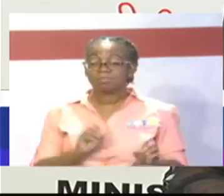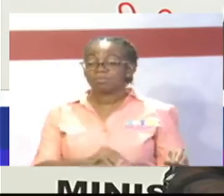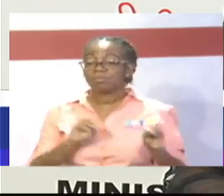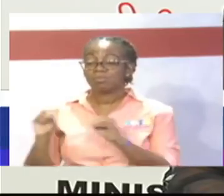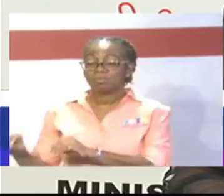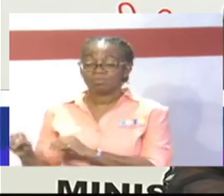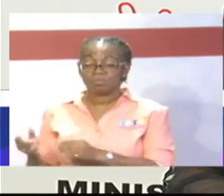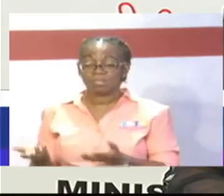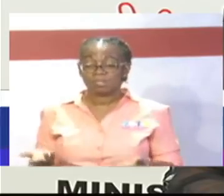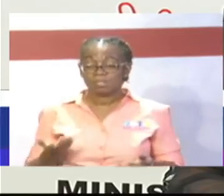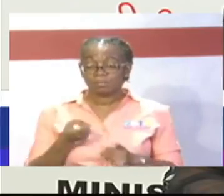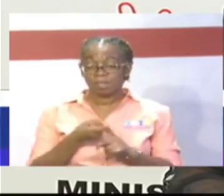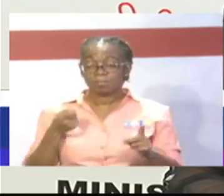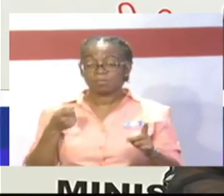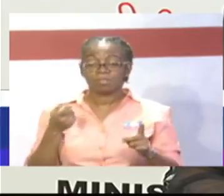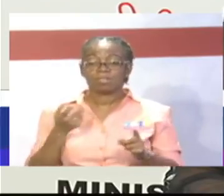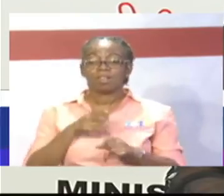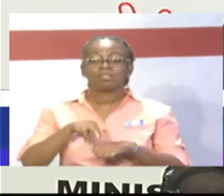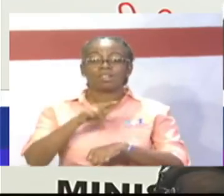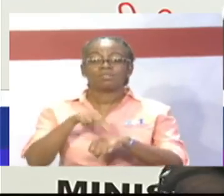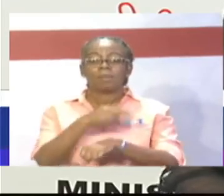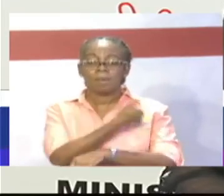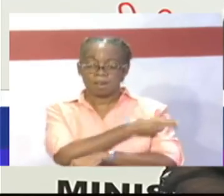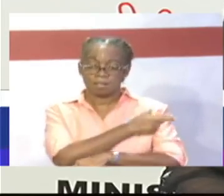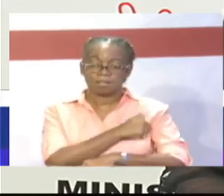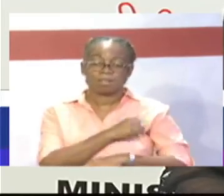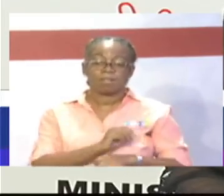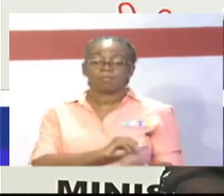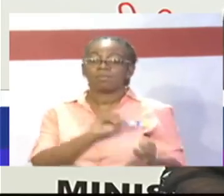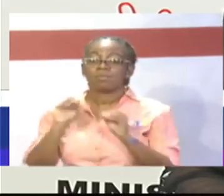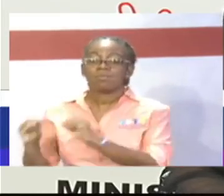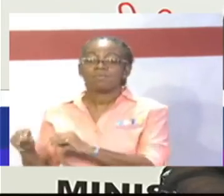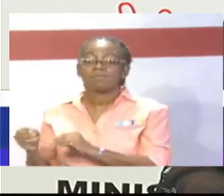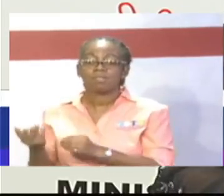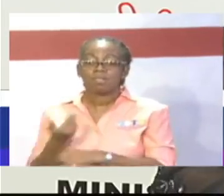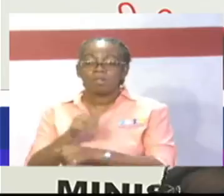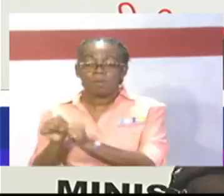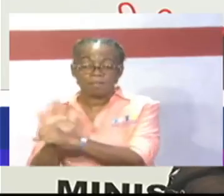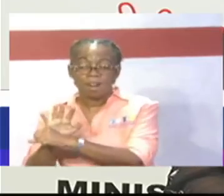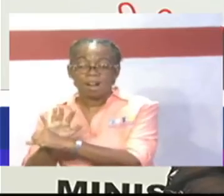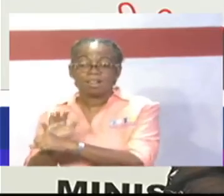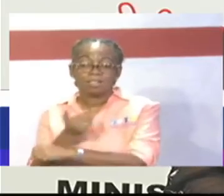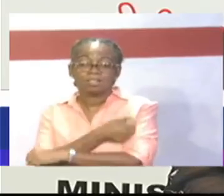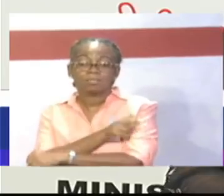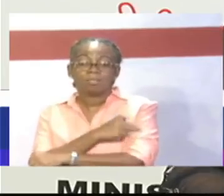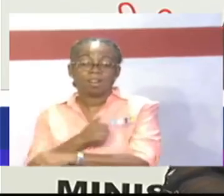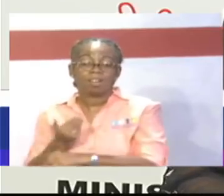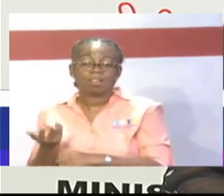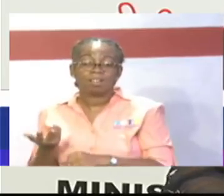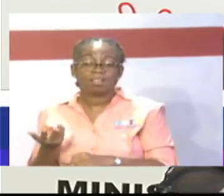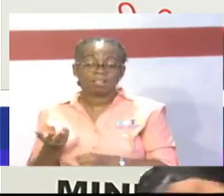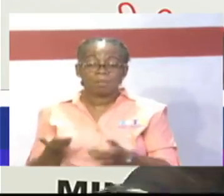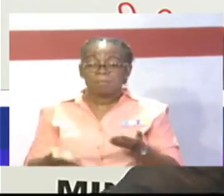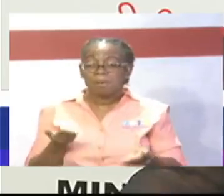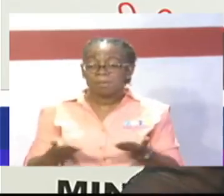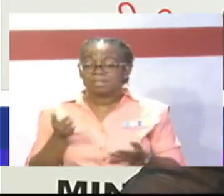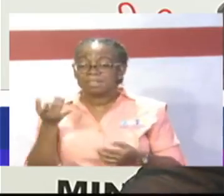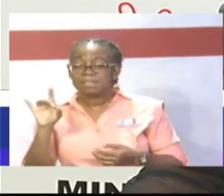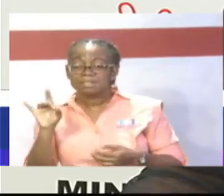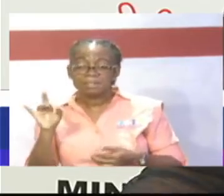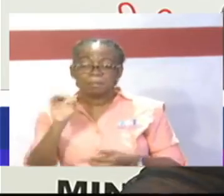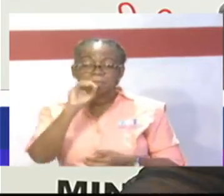basis from the accident and emergency departments to the parallel healthcare system has been anywhere between 18%